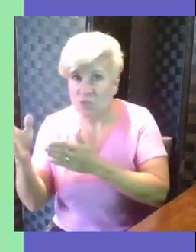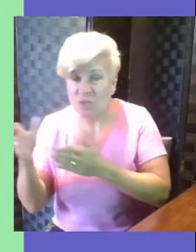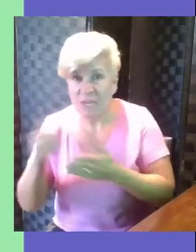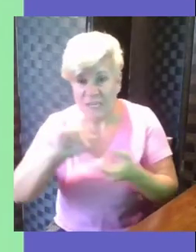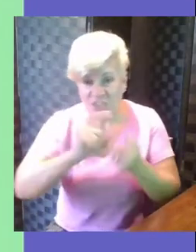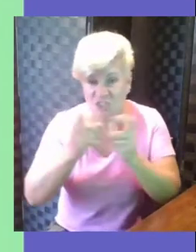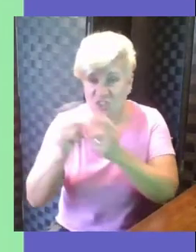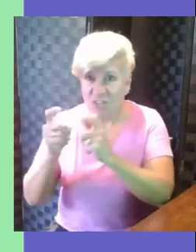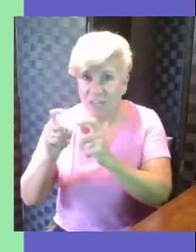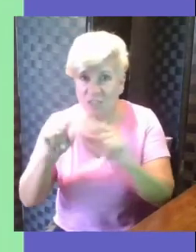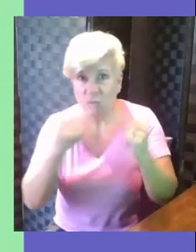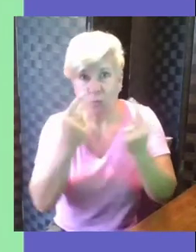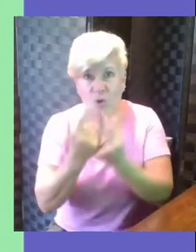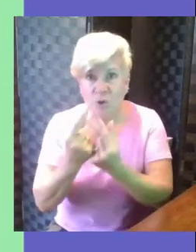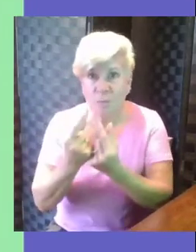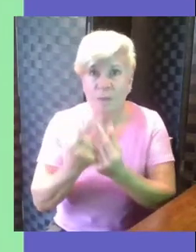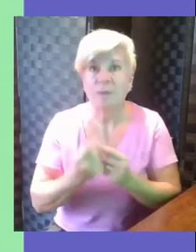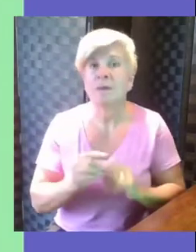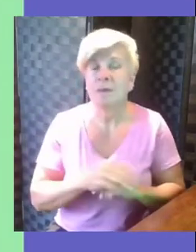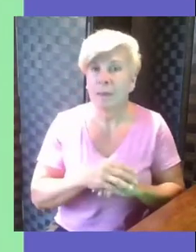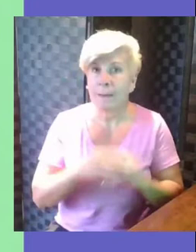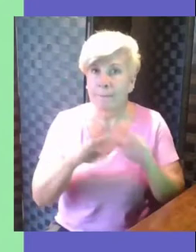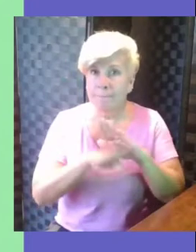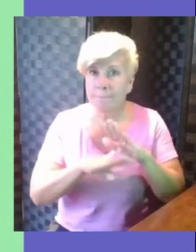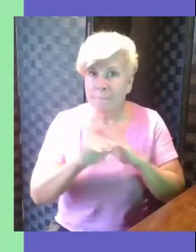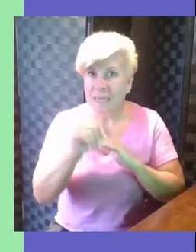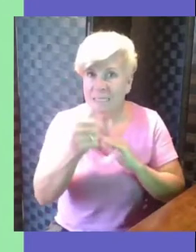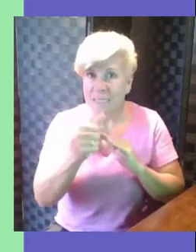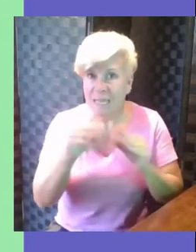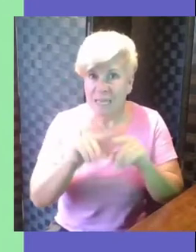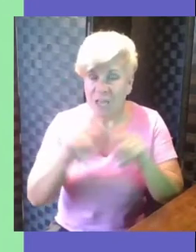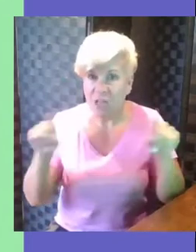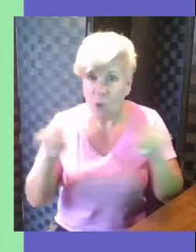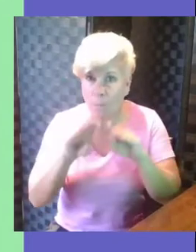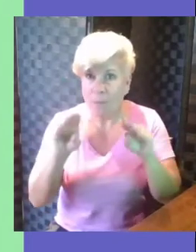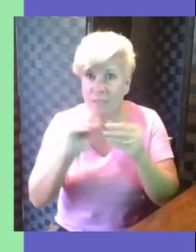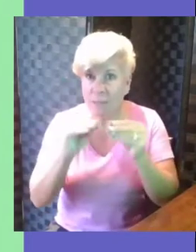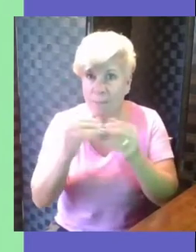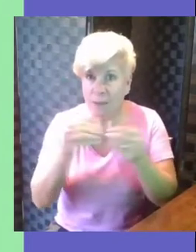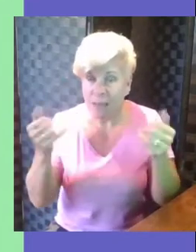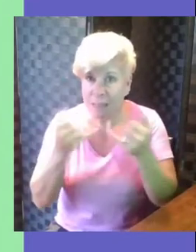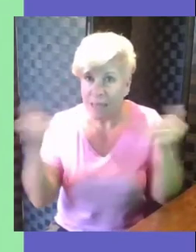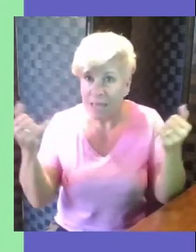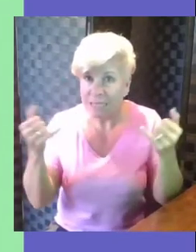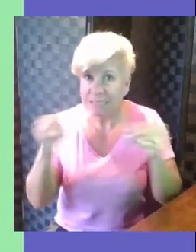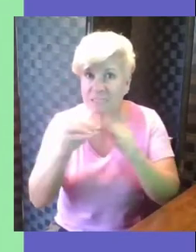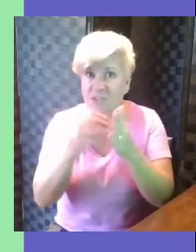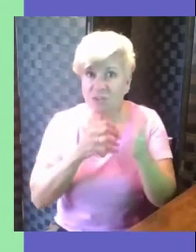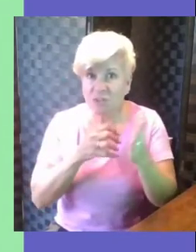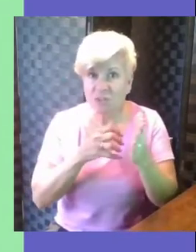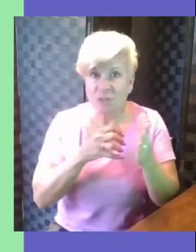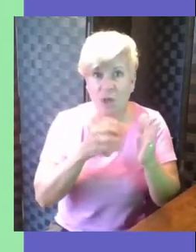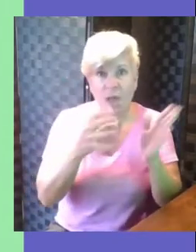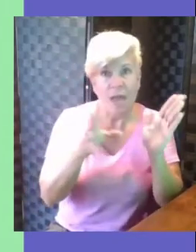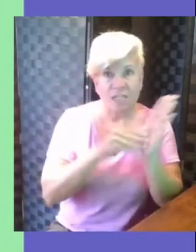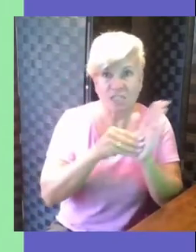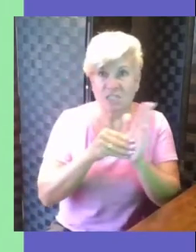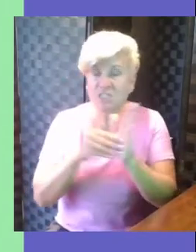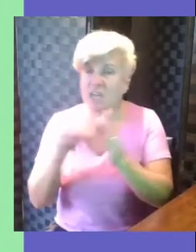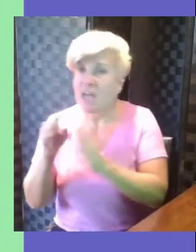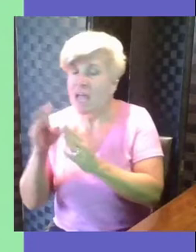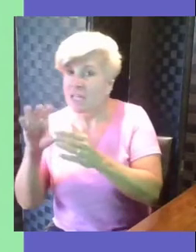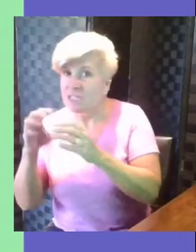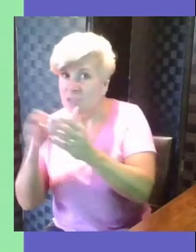associative. You've used base 10 blocks and open number lines to subtract. You've related addition and subtraction